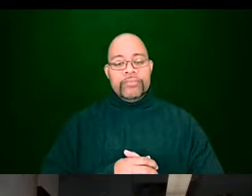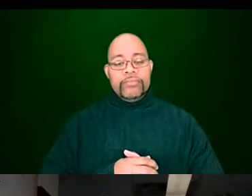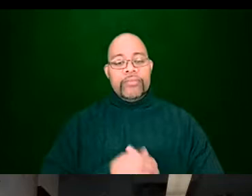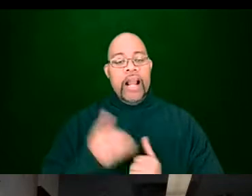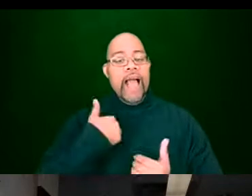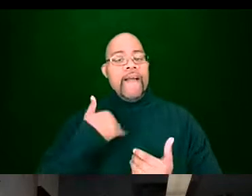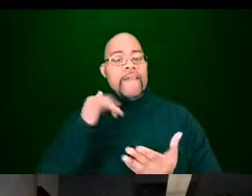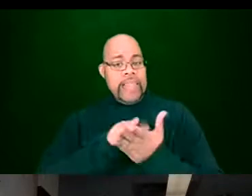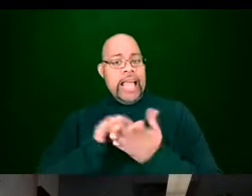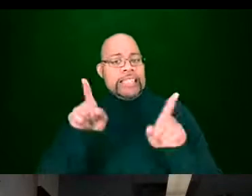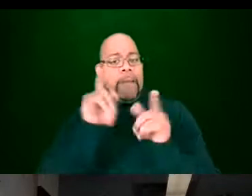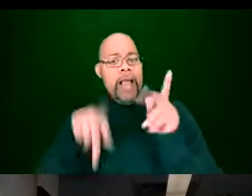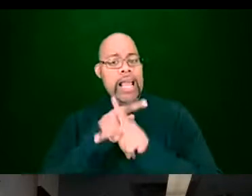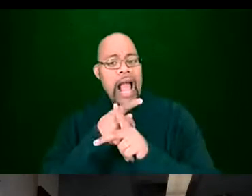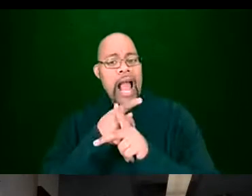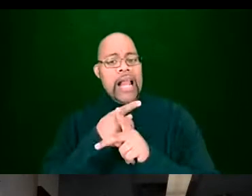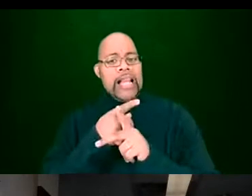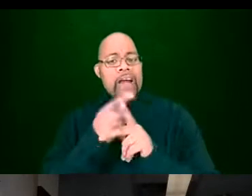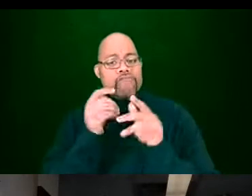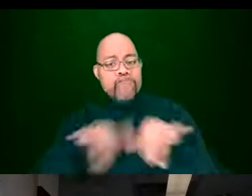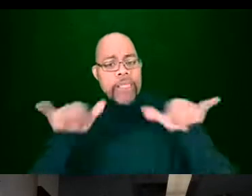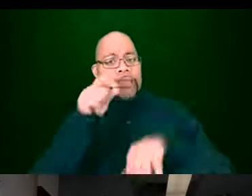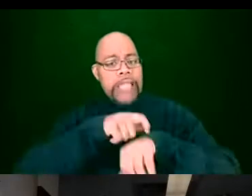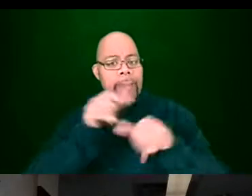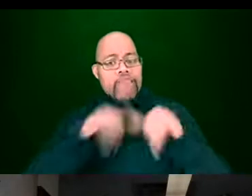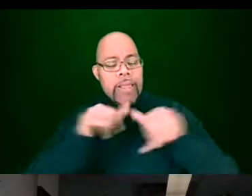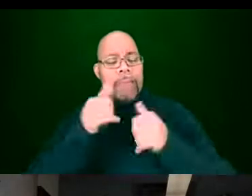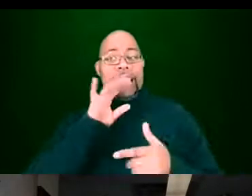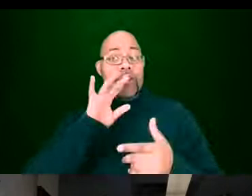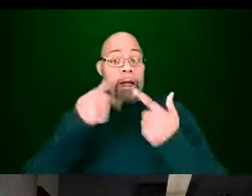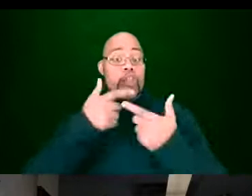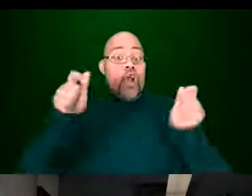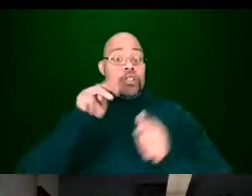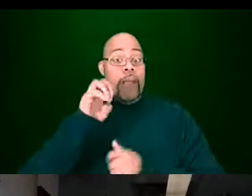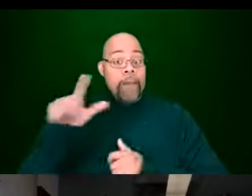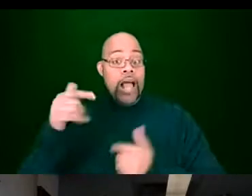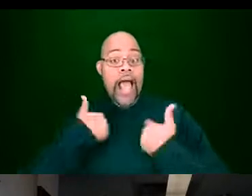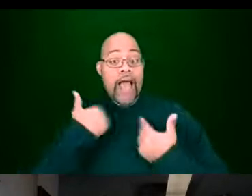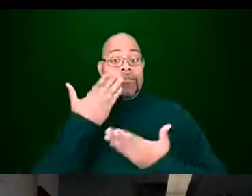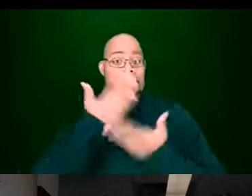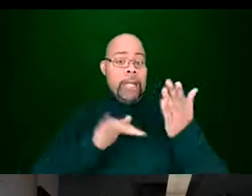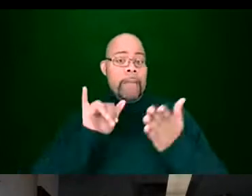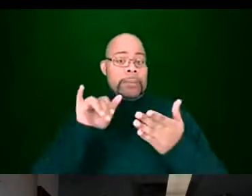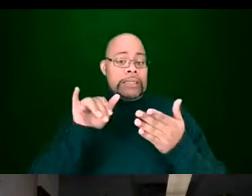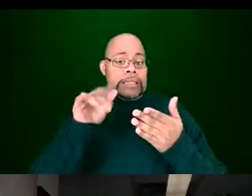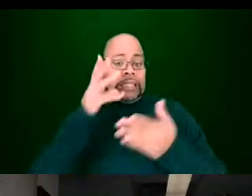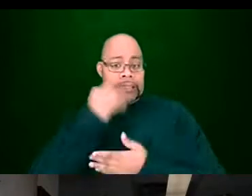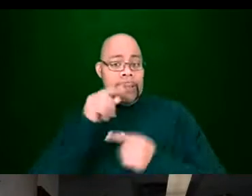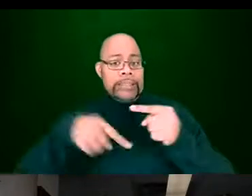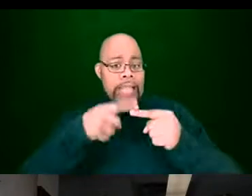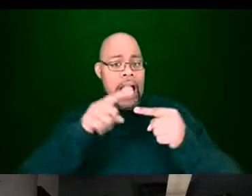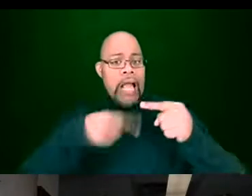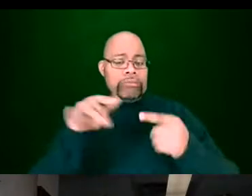rhythms such as that. I can't speak for other species. I think that some of the larger mammals might have circadian sleep cycles such as